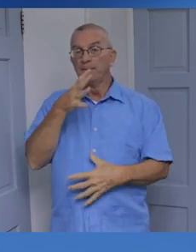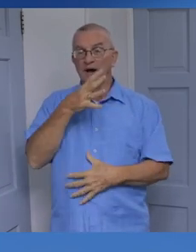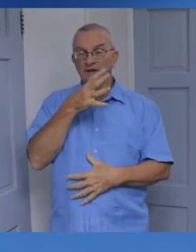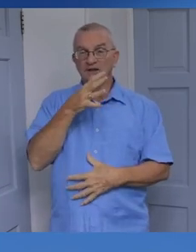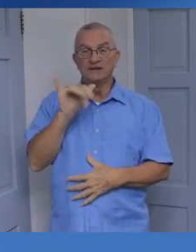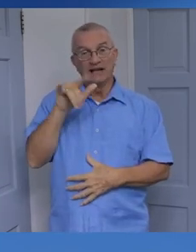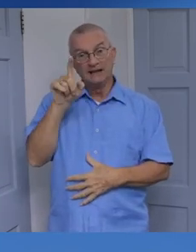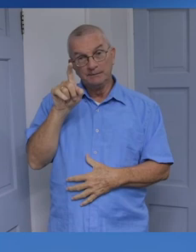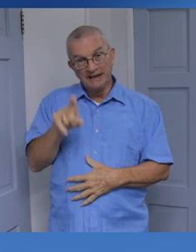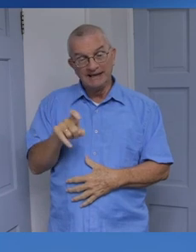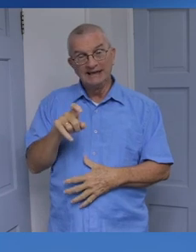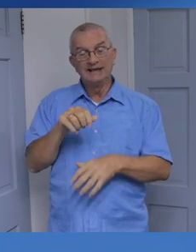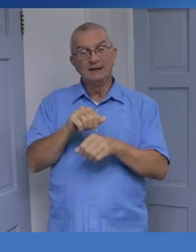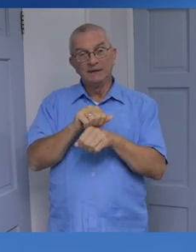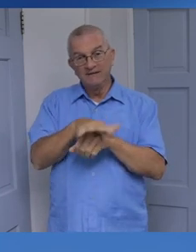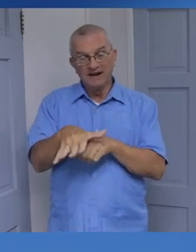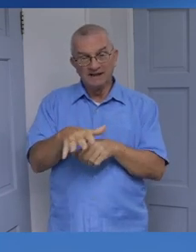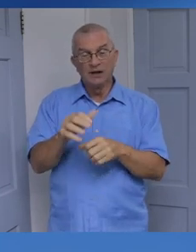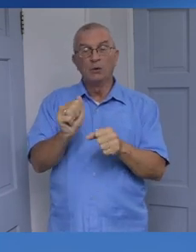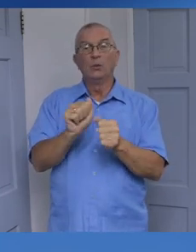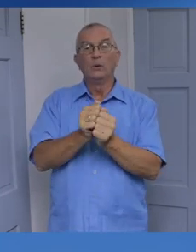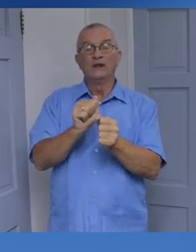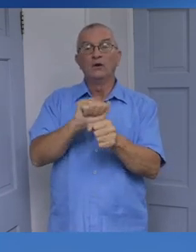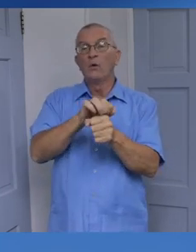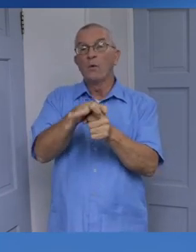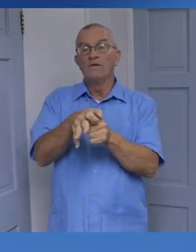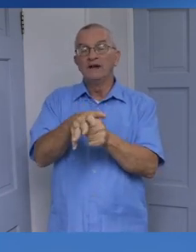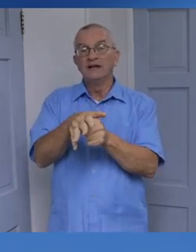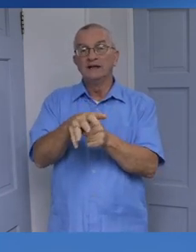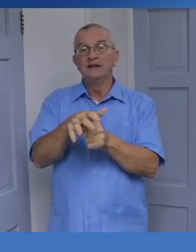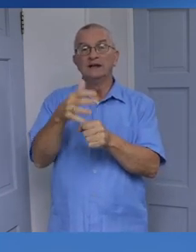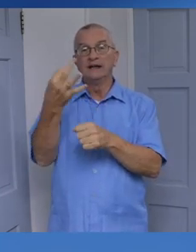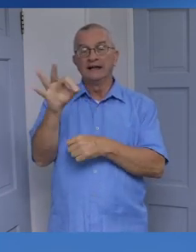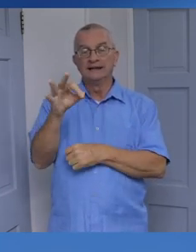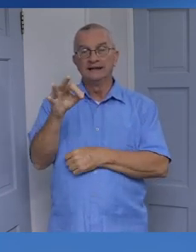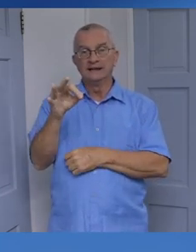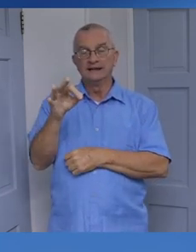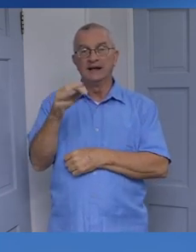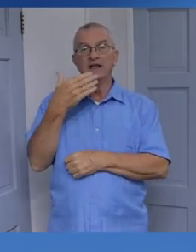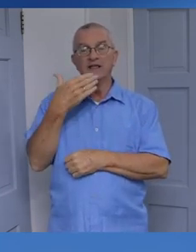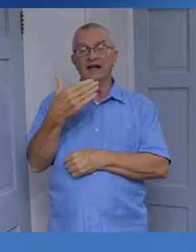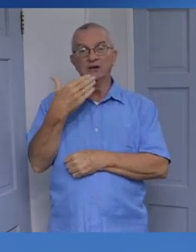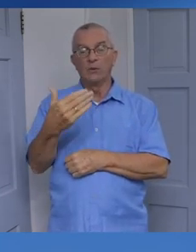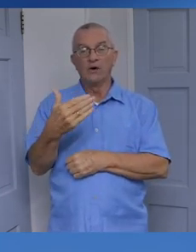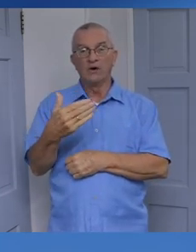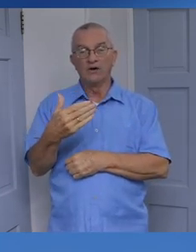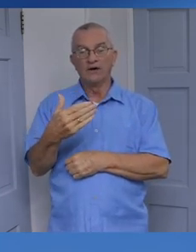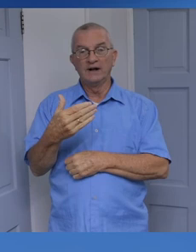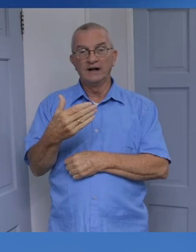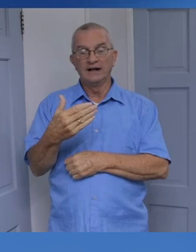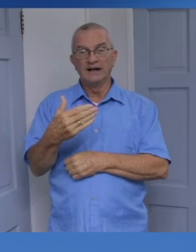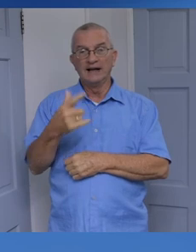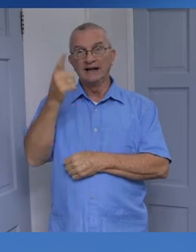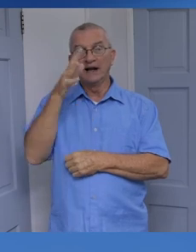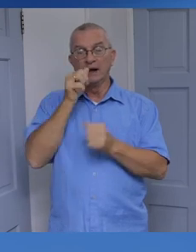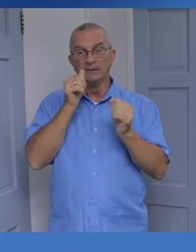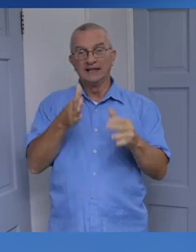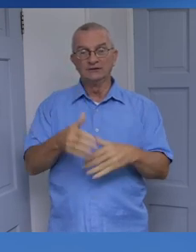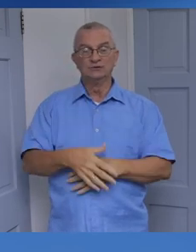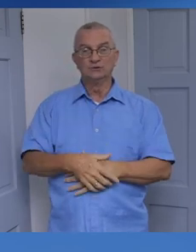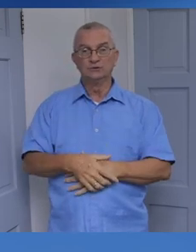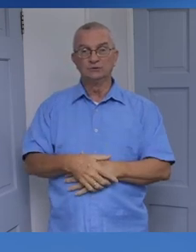with COVID-19. Thank you all, and God bless you. Please stay